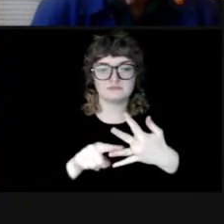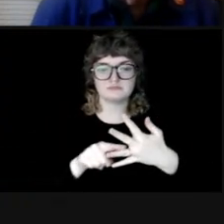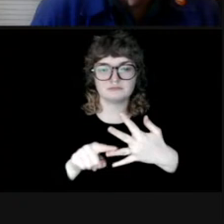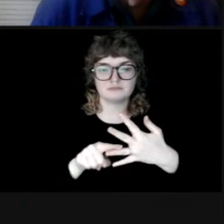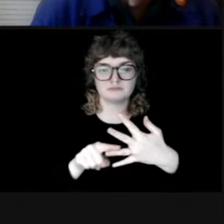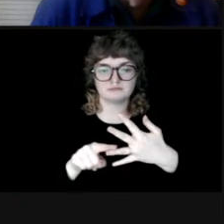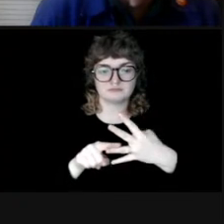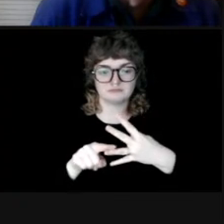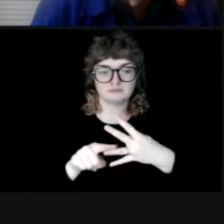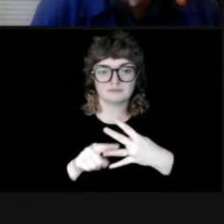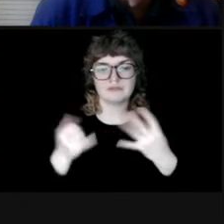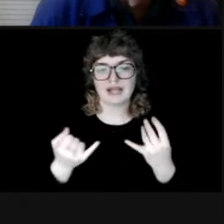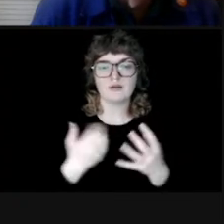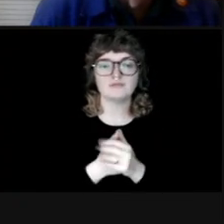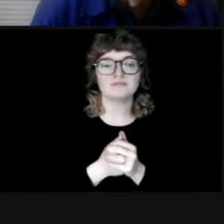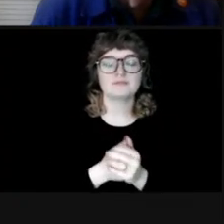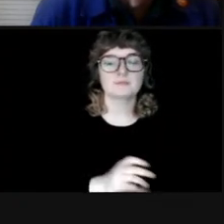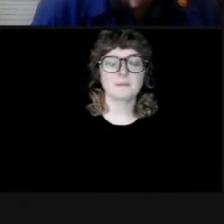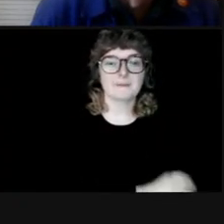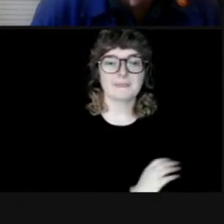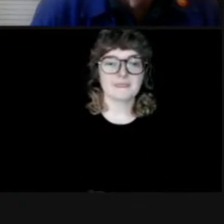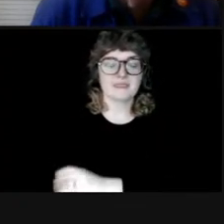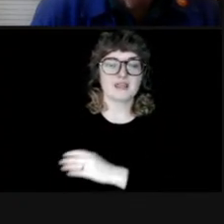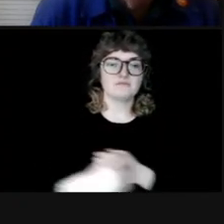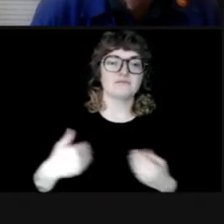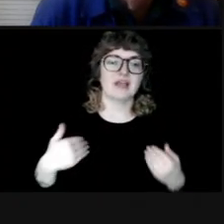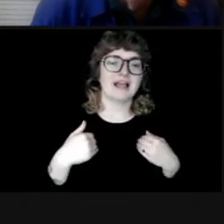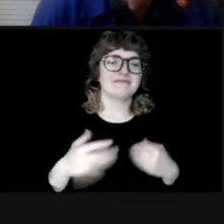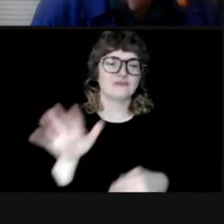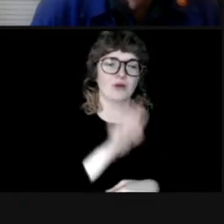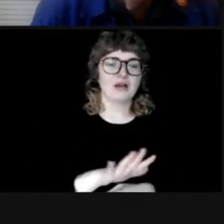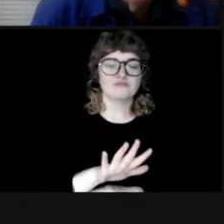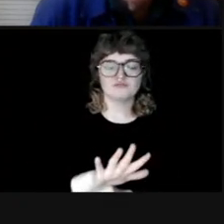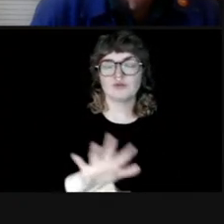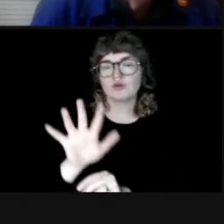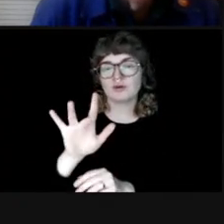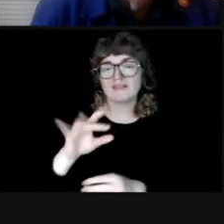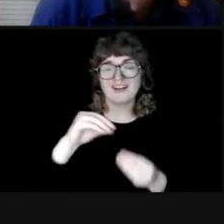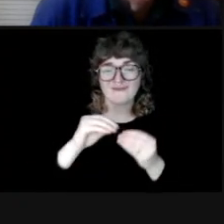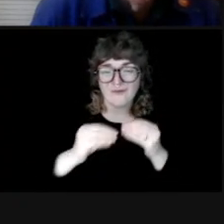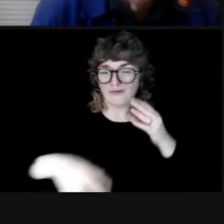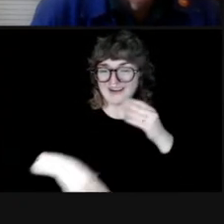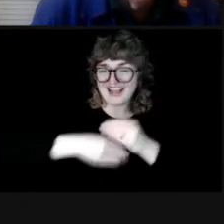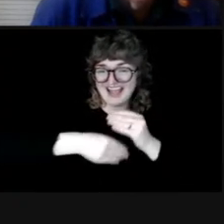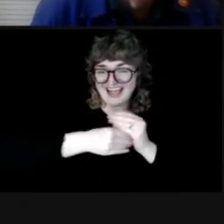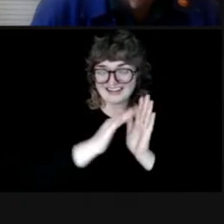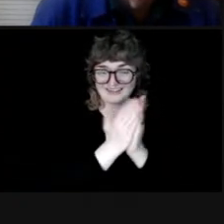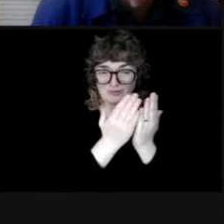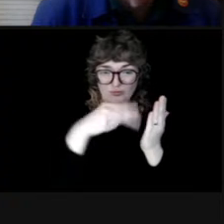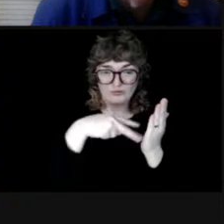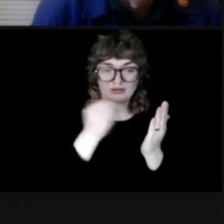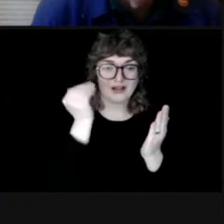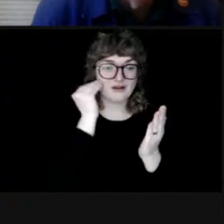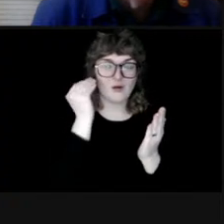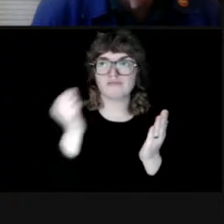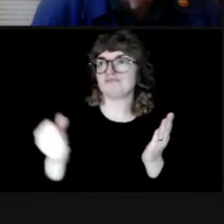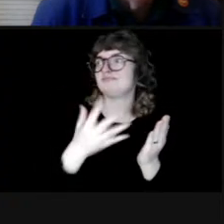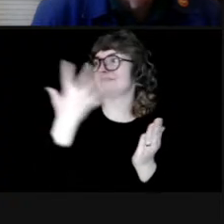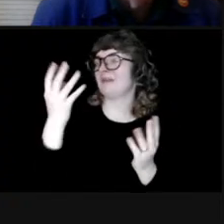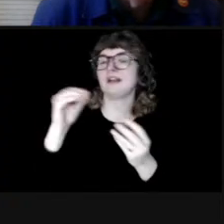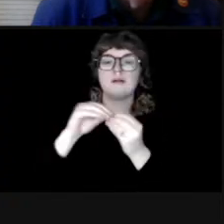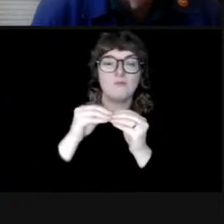and we have about 25 more. And I'm sure there are many more out there. So I'm looking forward to